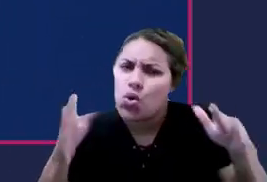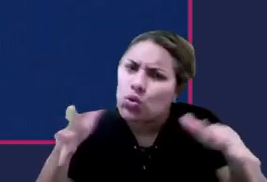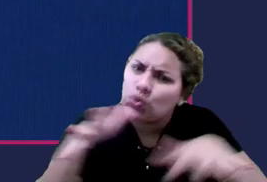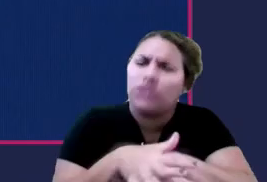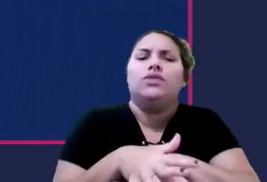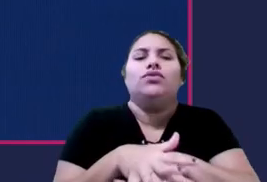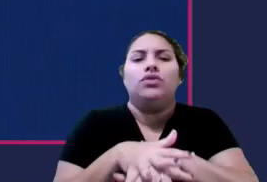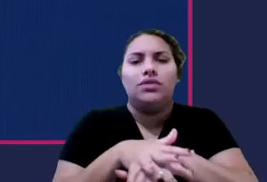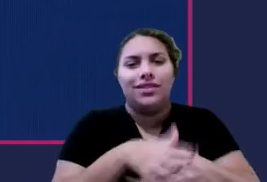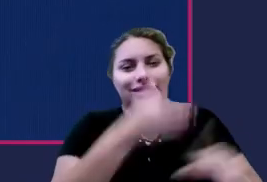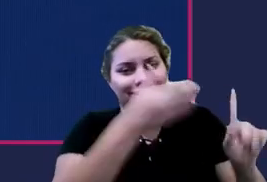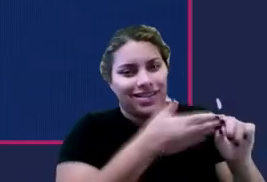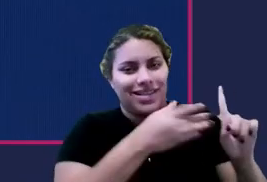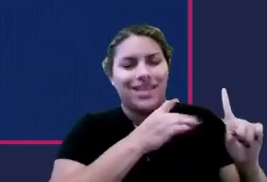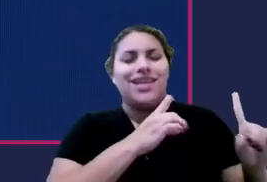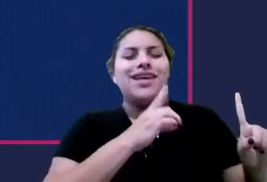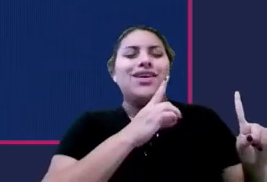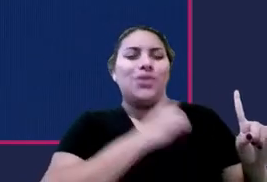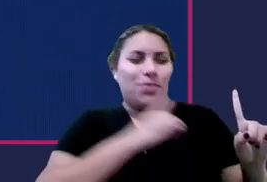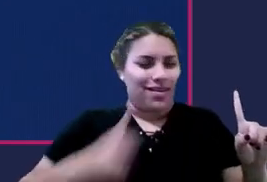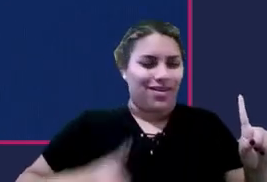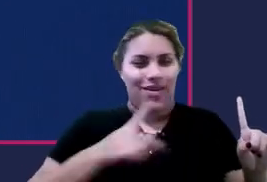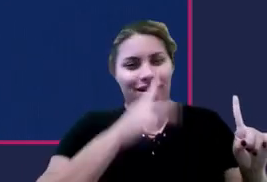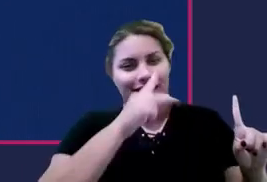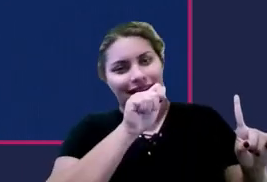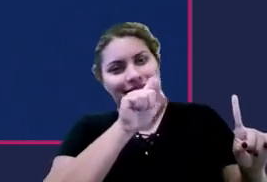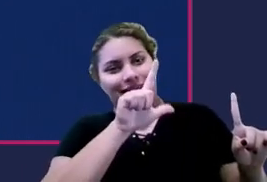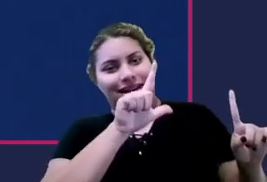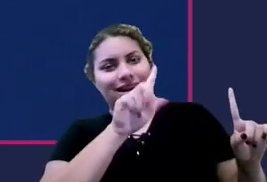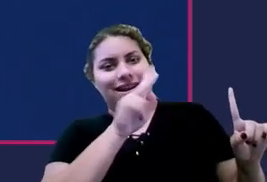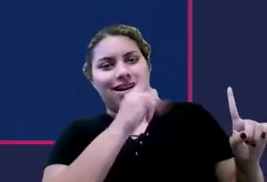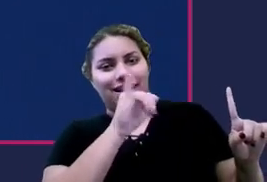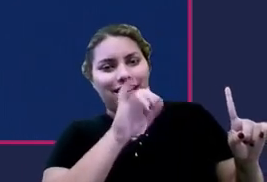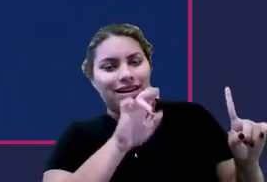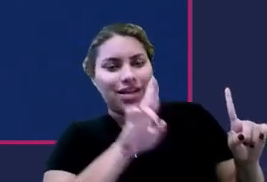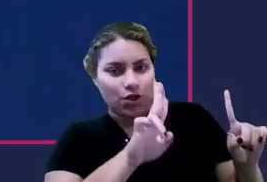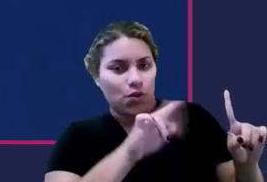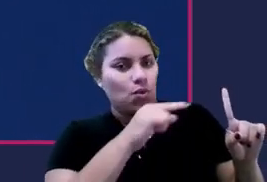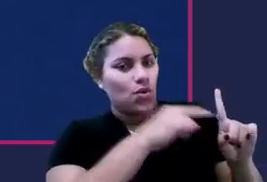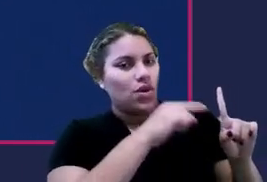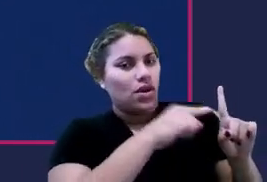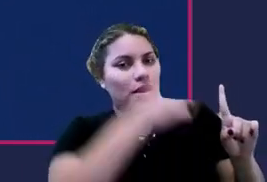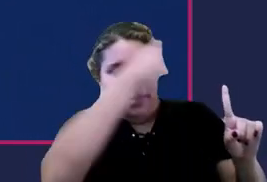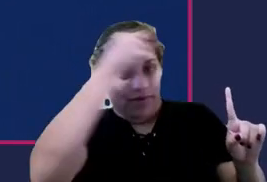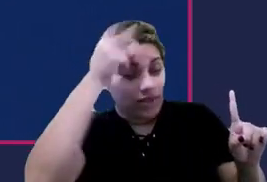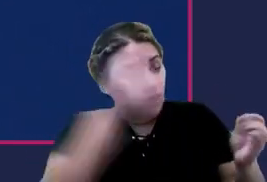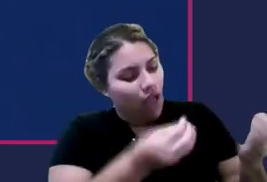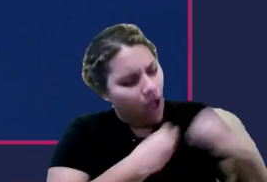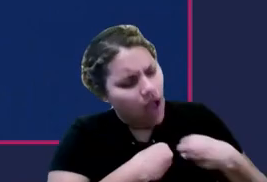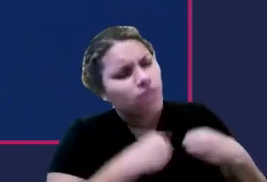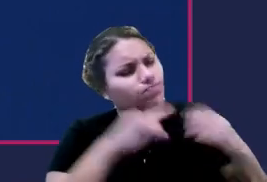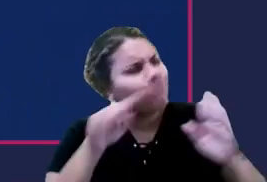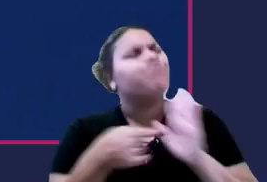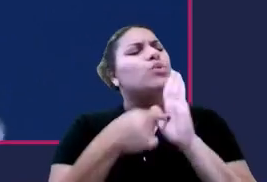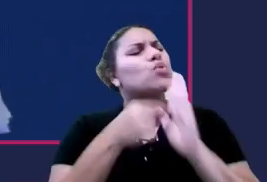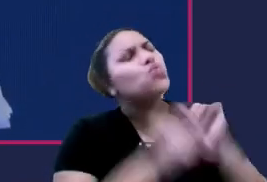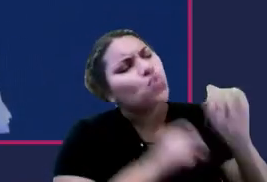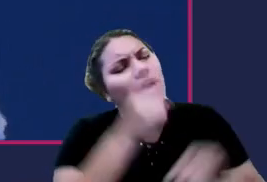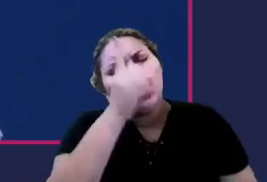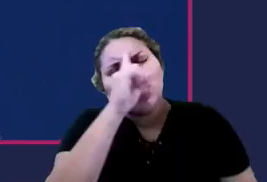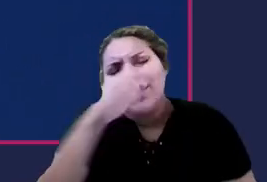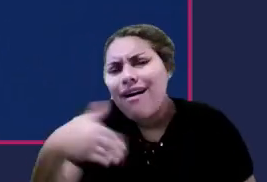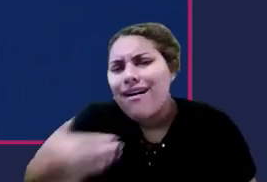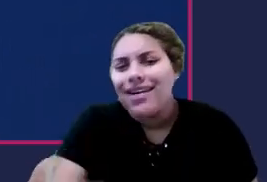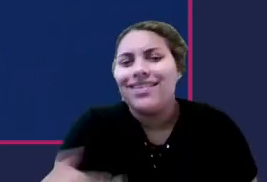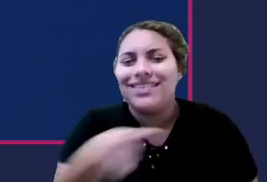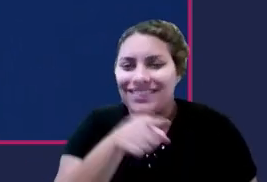think Deputado Calil mentioned the importance of looking at people, and the mayor give us this lesson